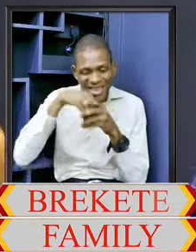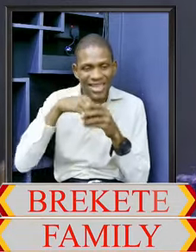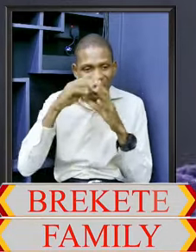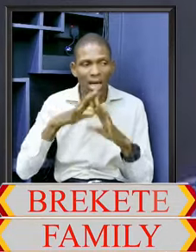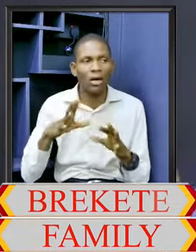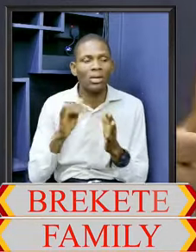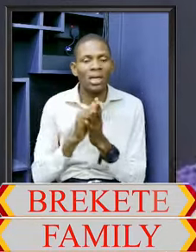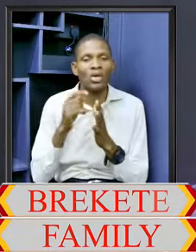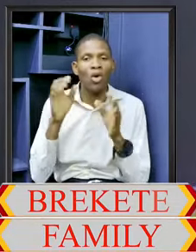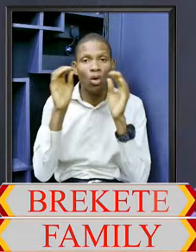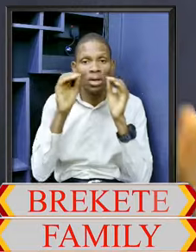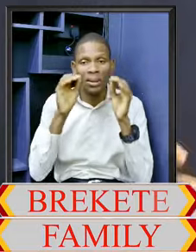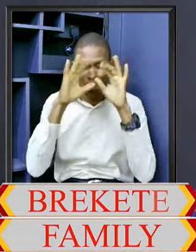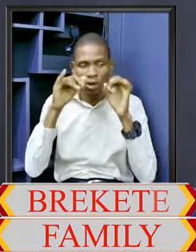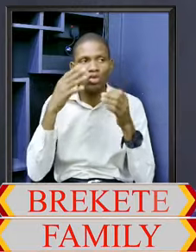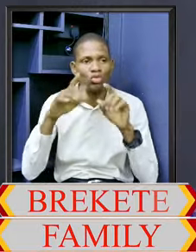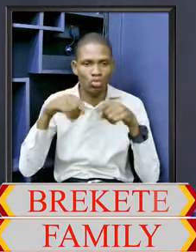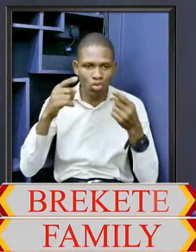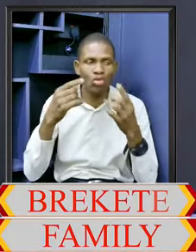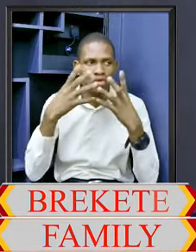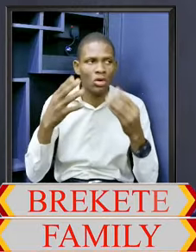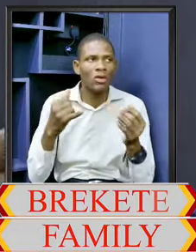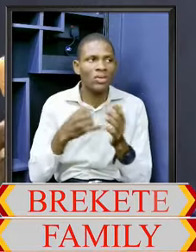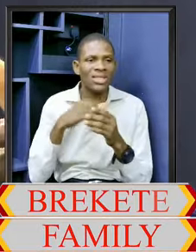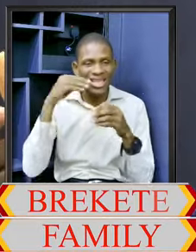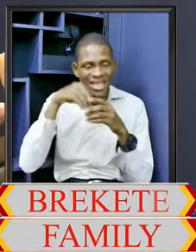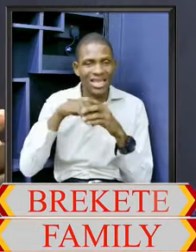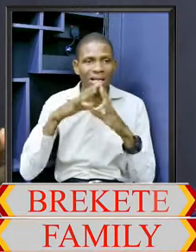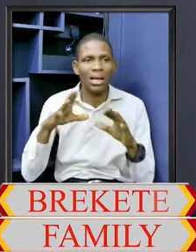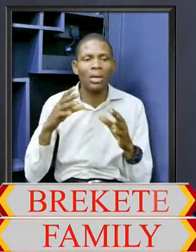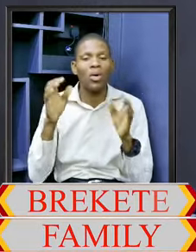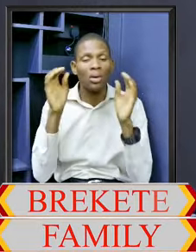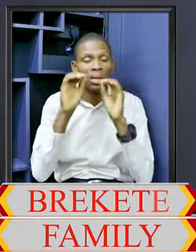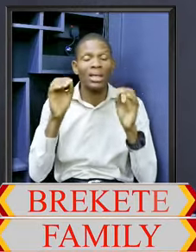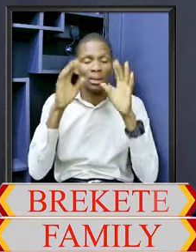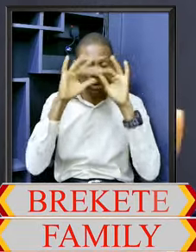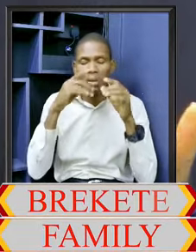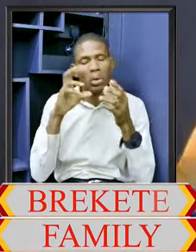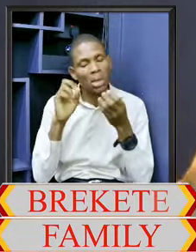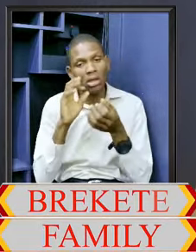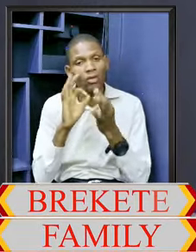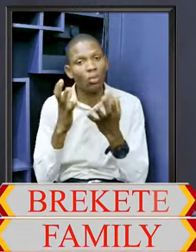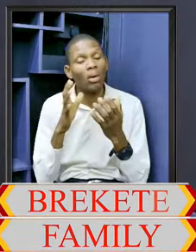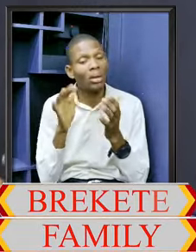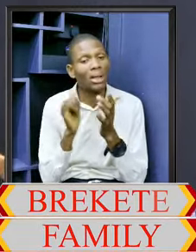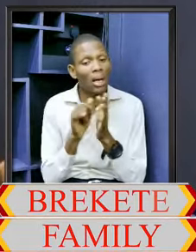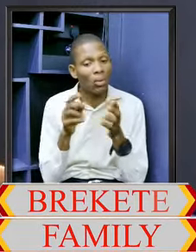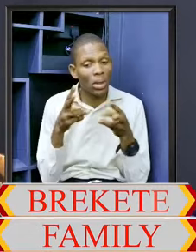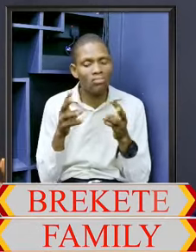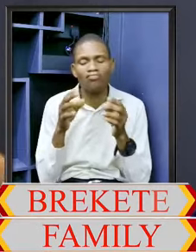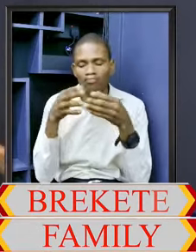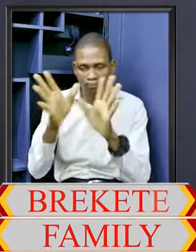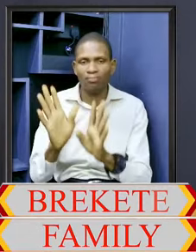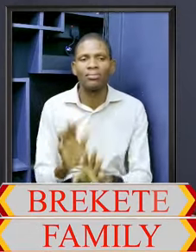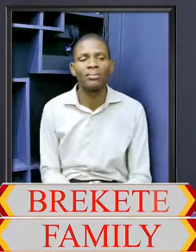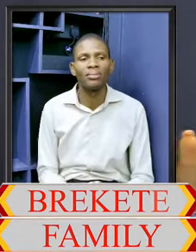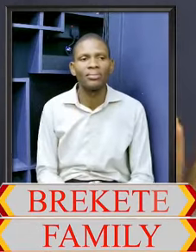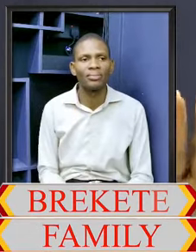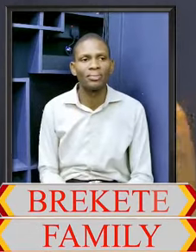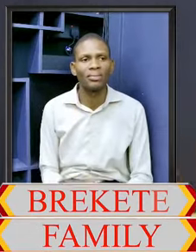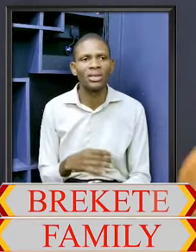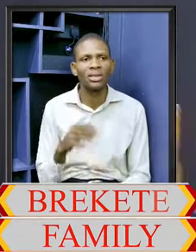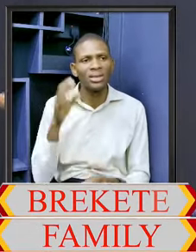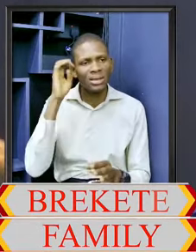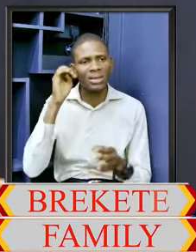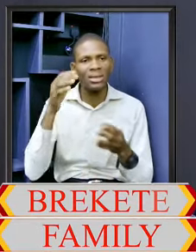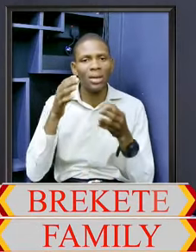allow them go sort it out in-house. And the ordinary president said, if that be the case, then let them go sort it out. And the ordinary